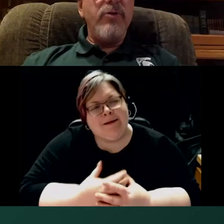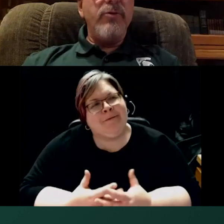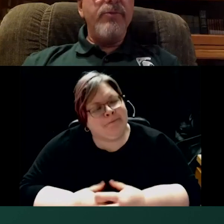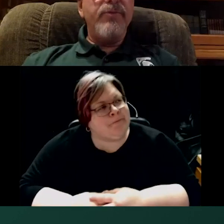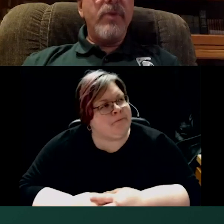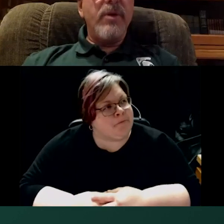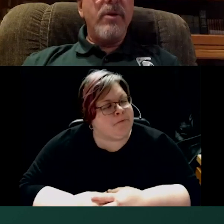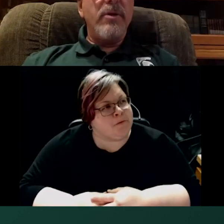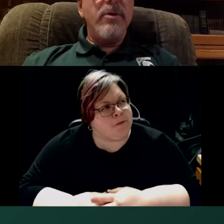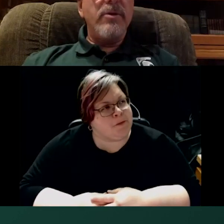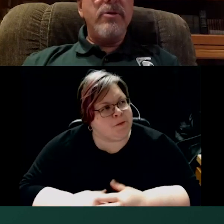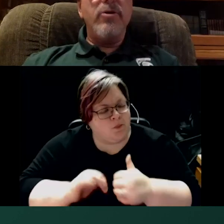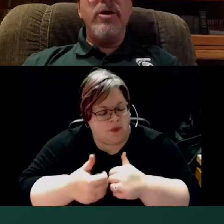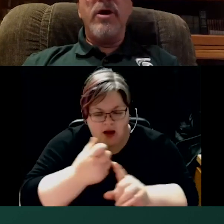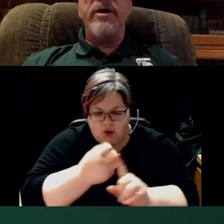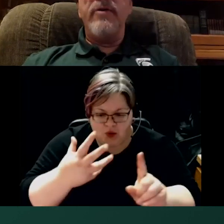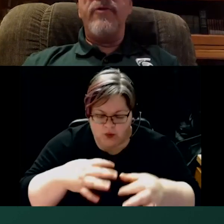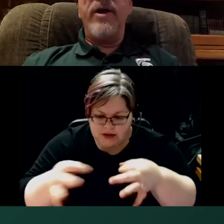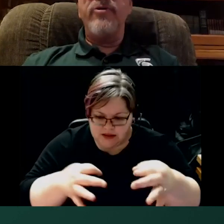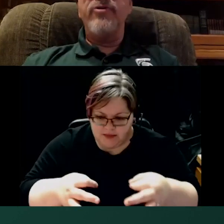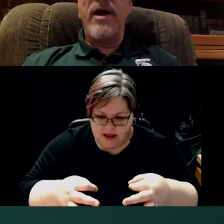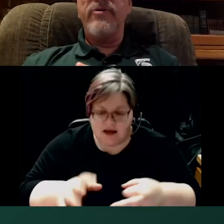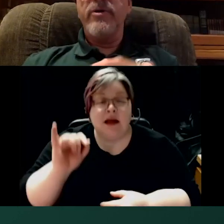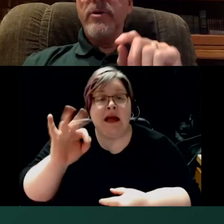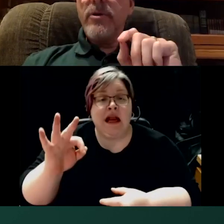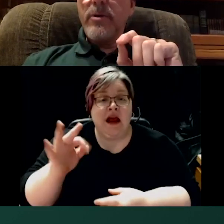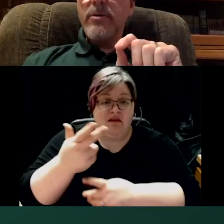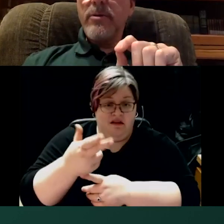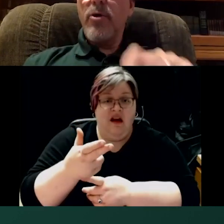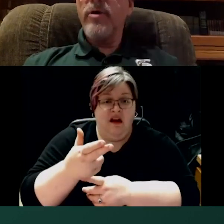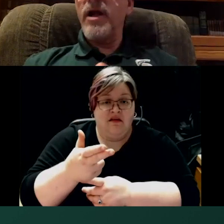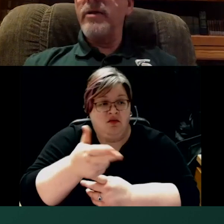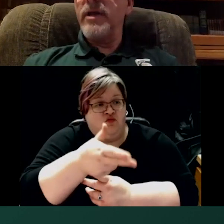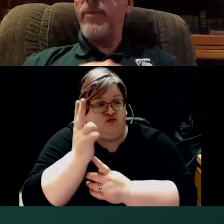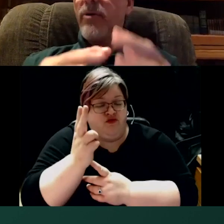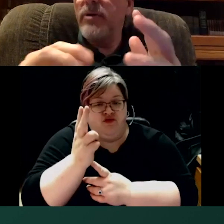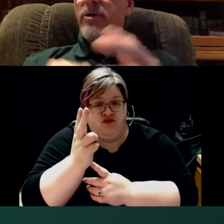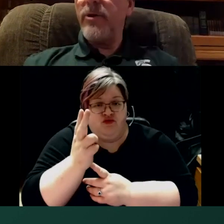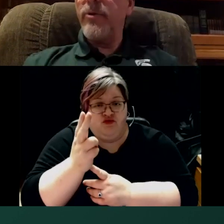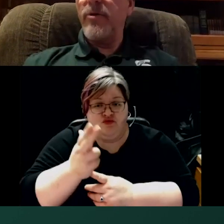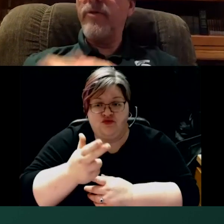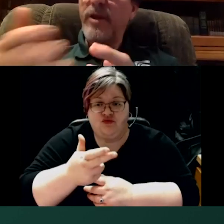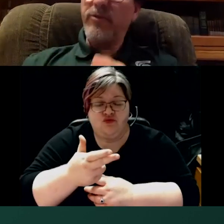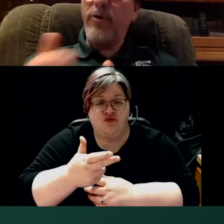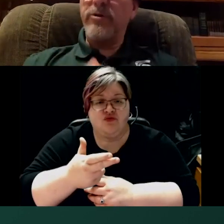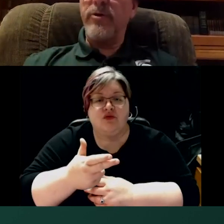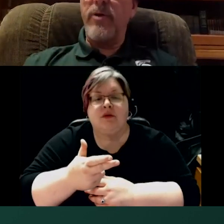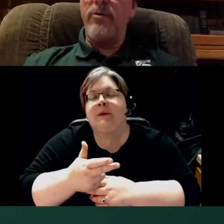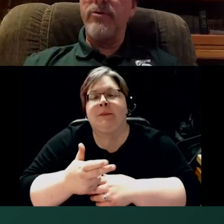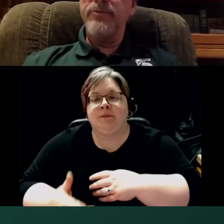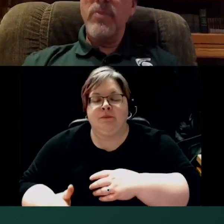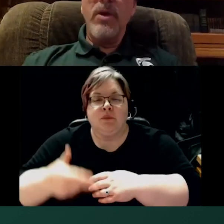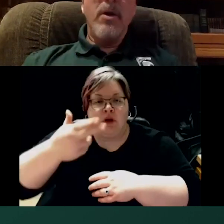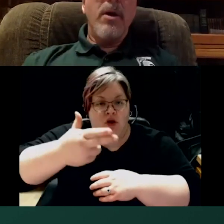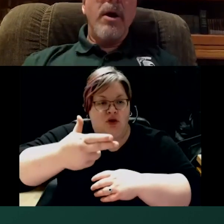If you took a gun and fired a shot horizontally, parallel to the Earth's surface, it would fall to the